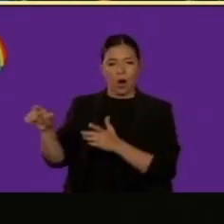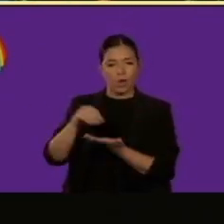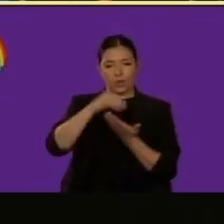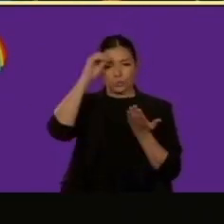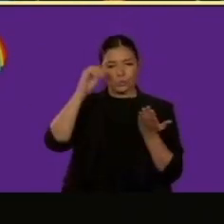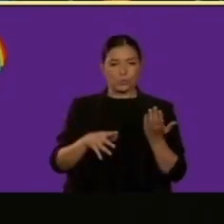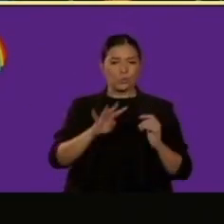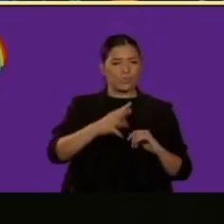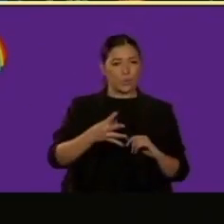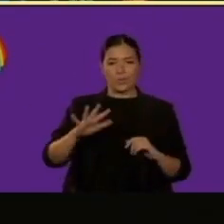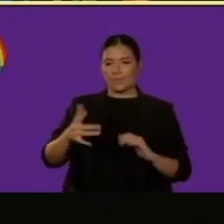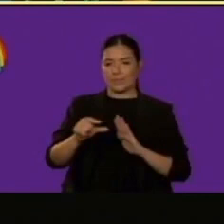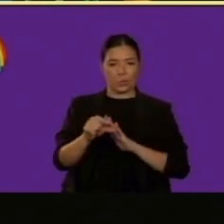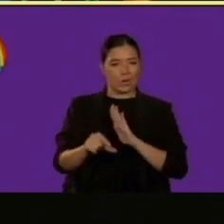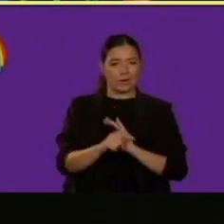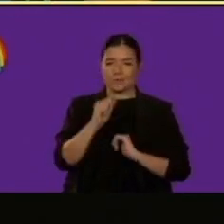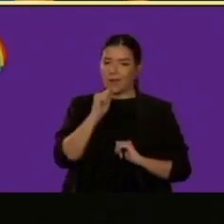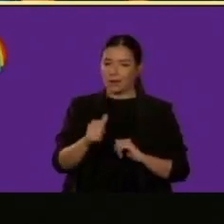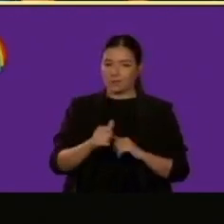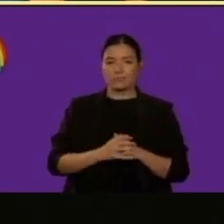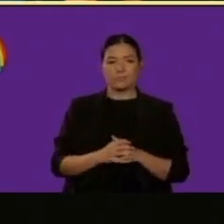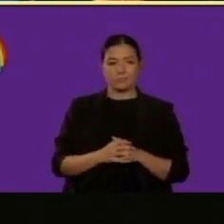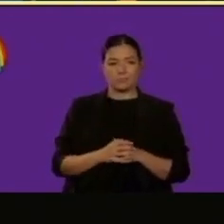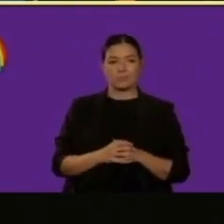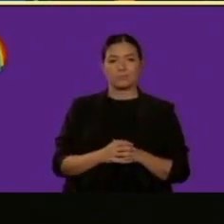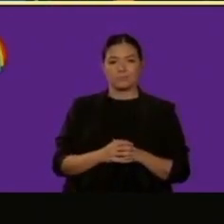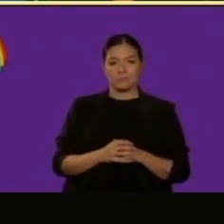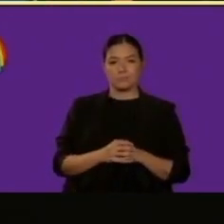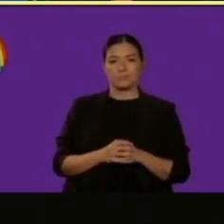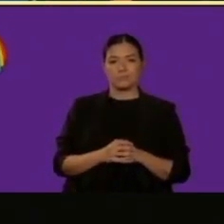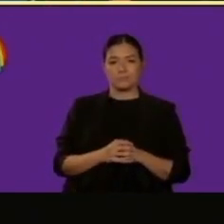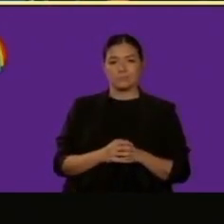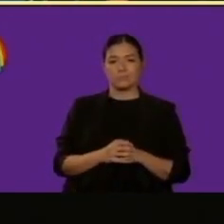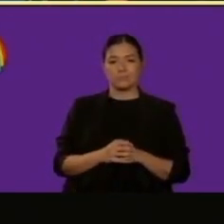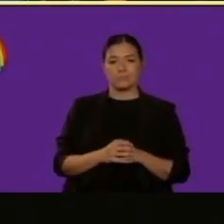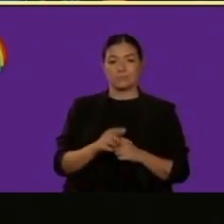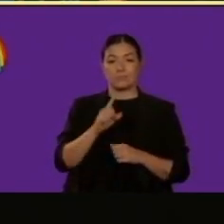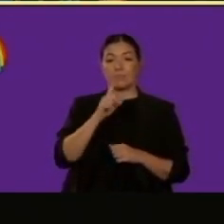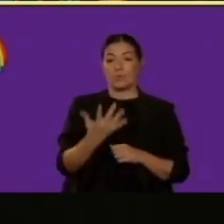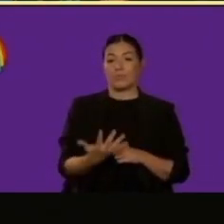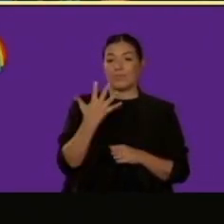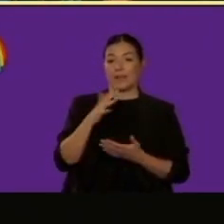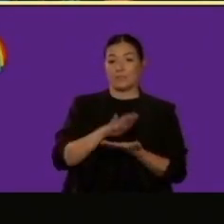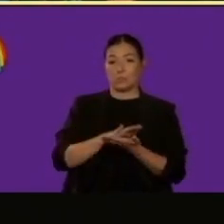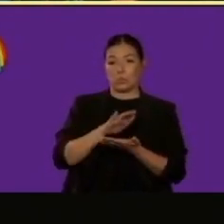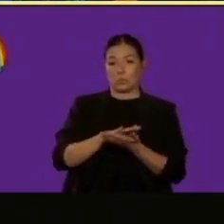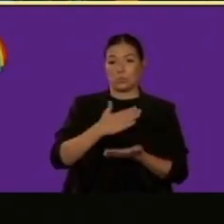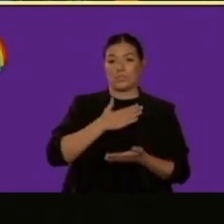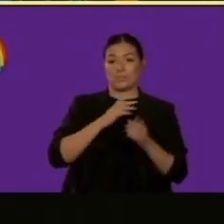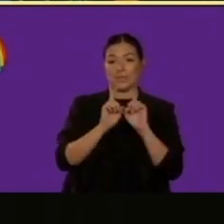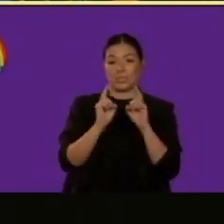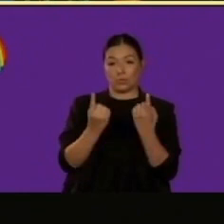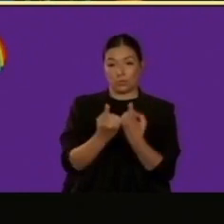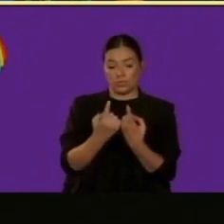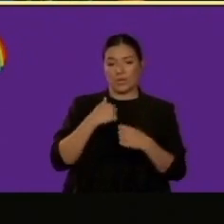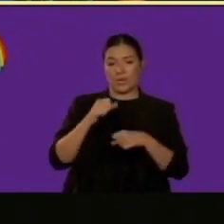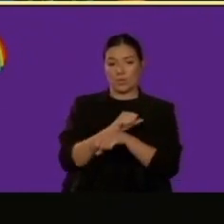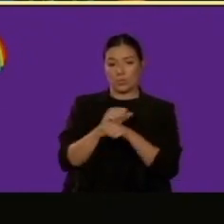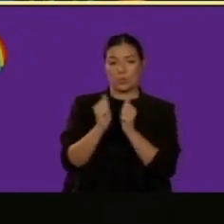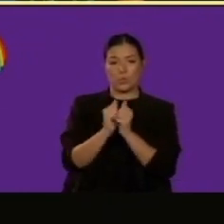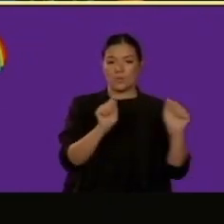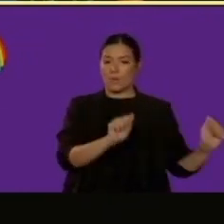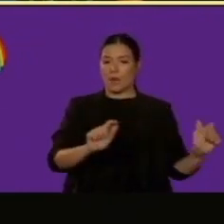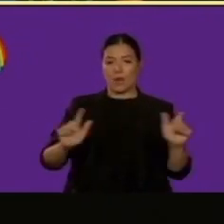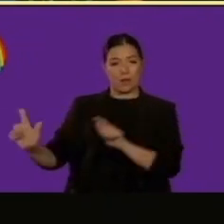Usé Scratch en cuarto grado I para use enseñar el Scratch in diseño 4th de grade to juegos y de teach personajes. design of games and characters